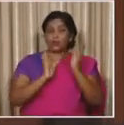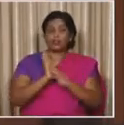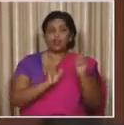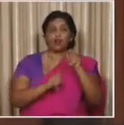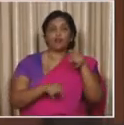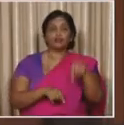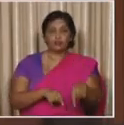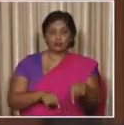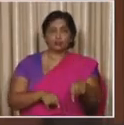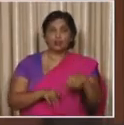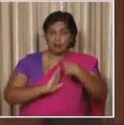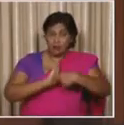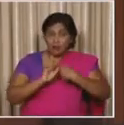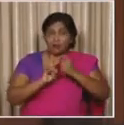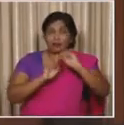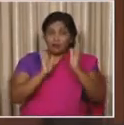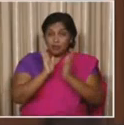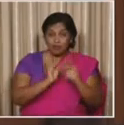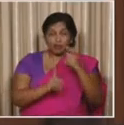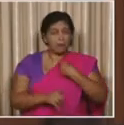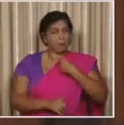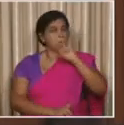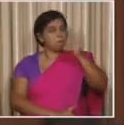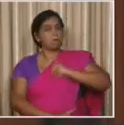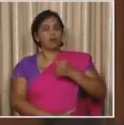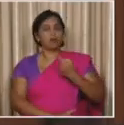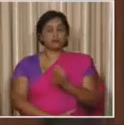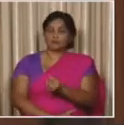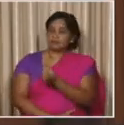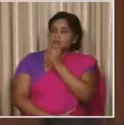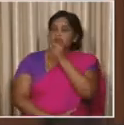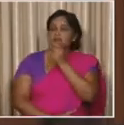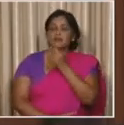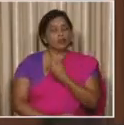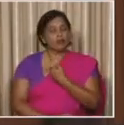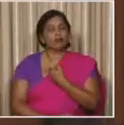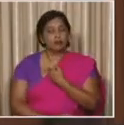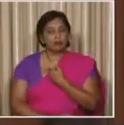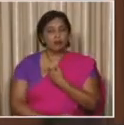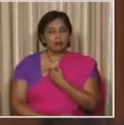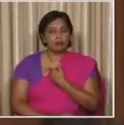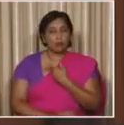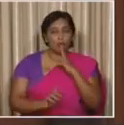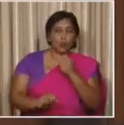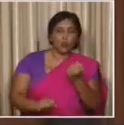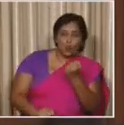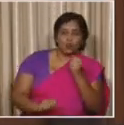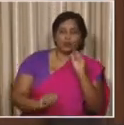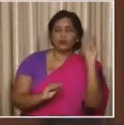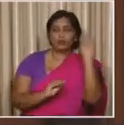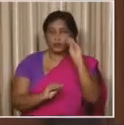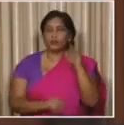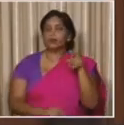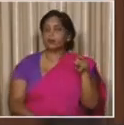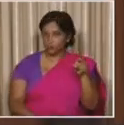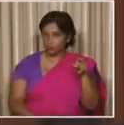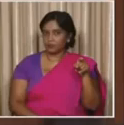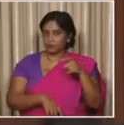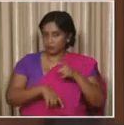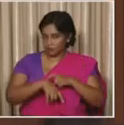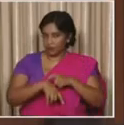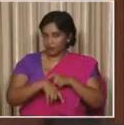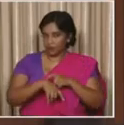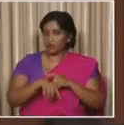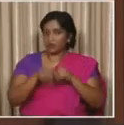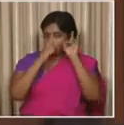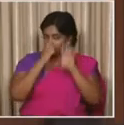this member threatened me and he was about to physically assault me and he was stopped by State Minister Ashoka Priyanka, and a witness